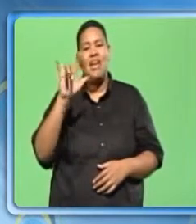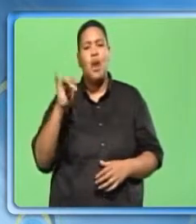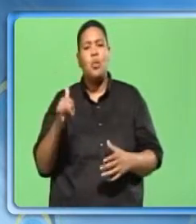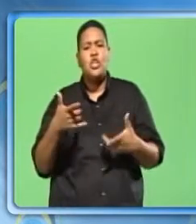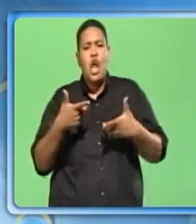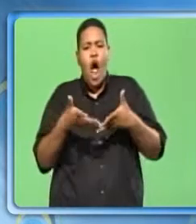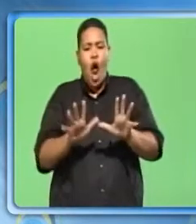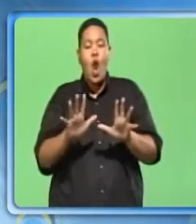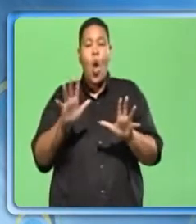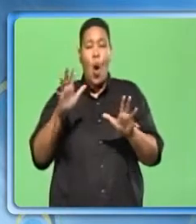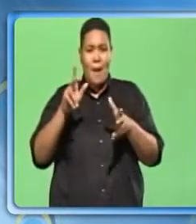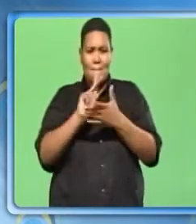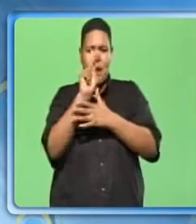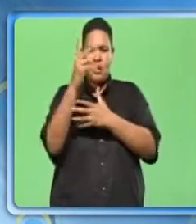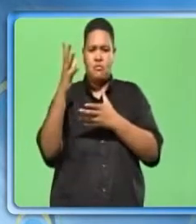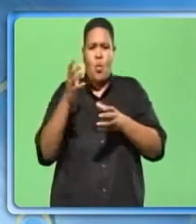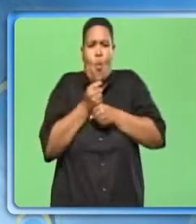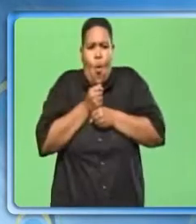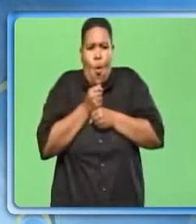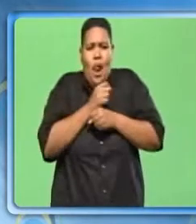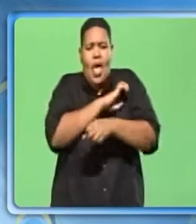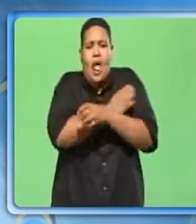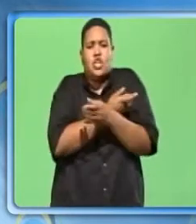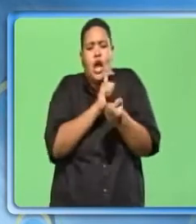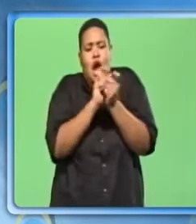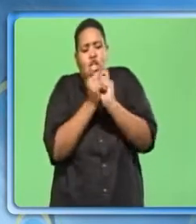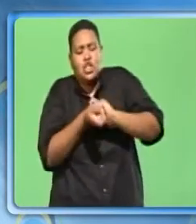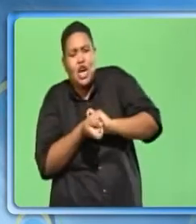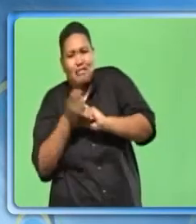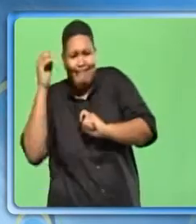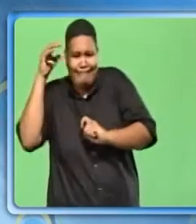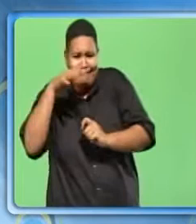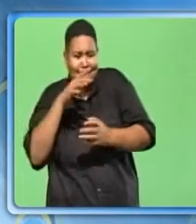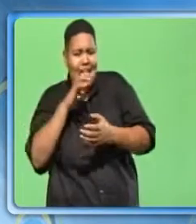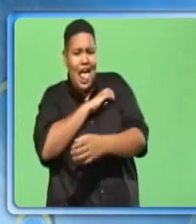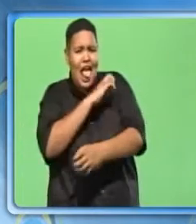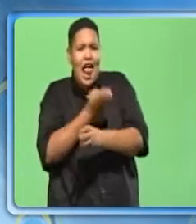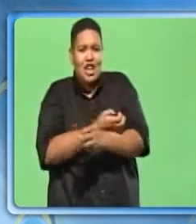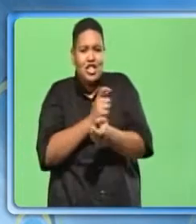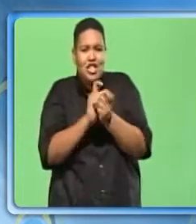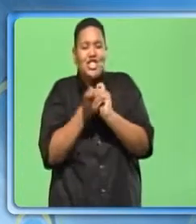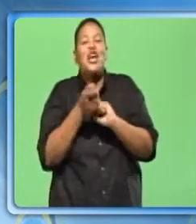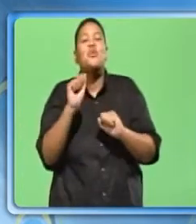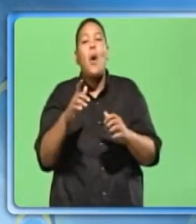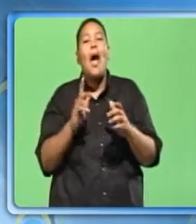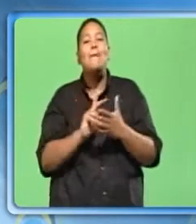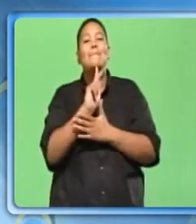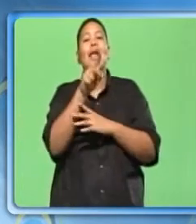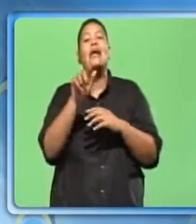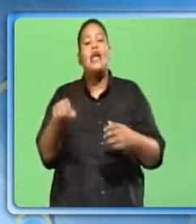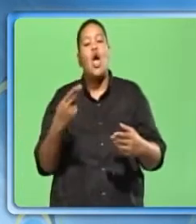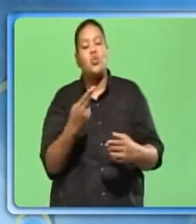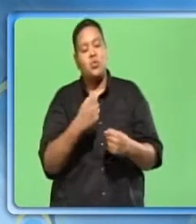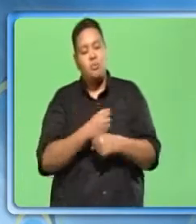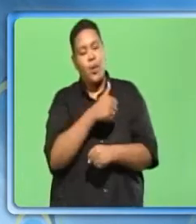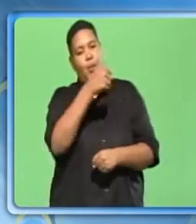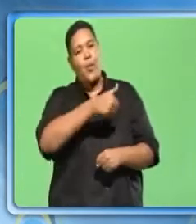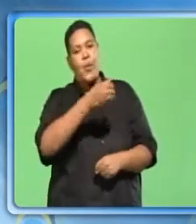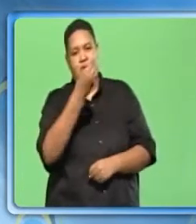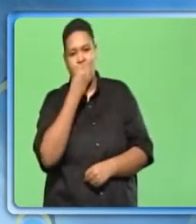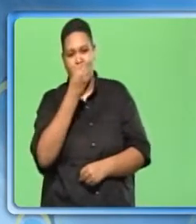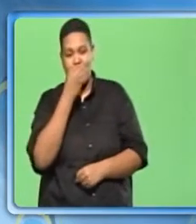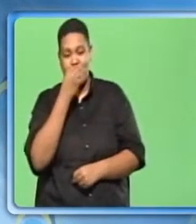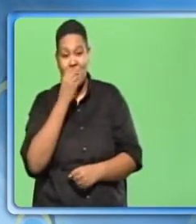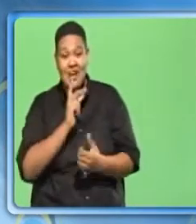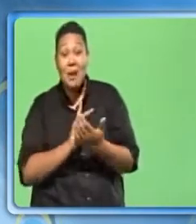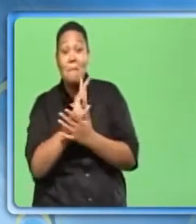the energy in sunlight and convert this light into useful energy so that plants can use it to make food. Plants use